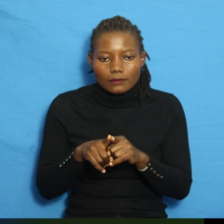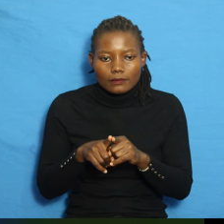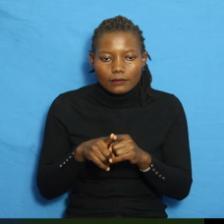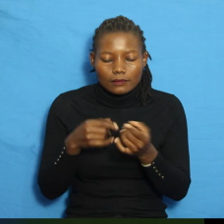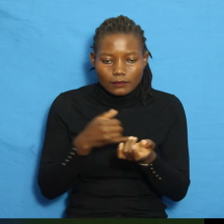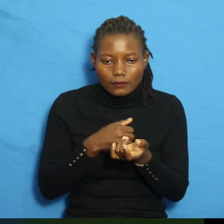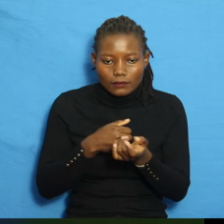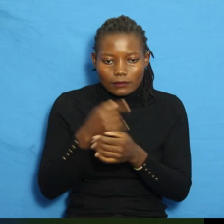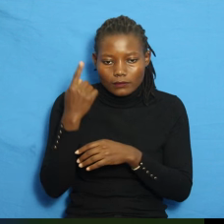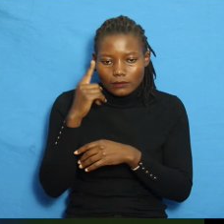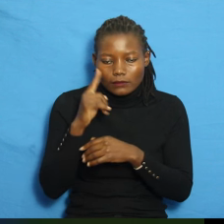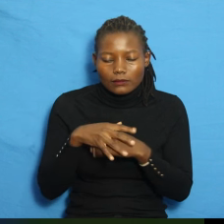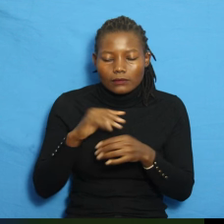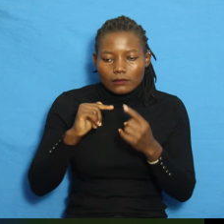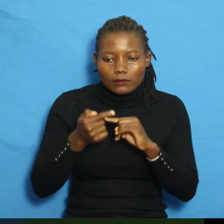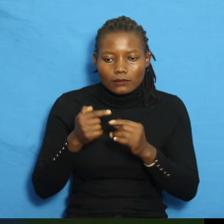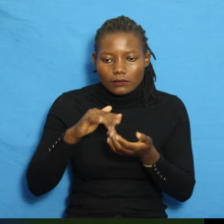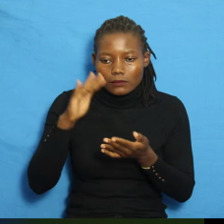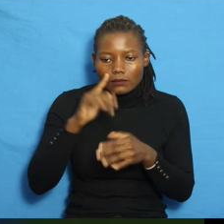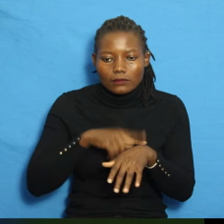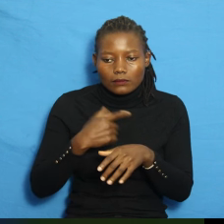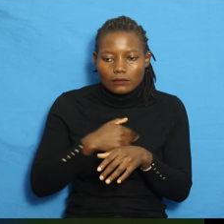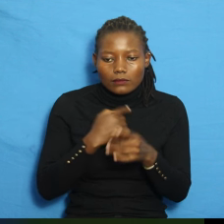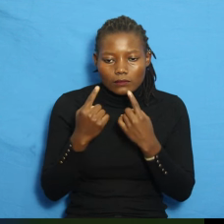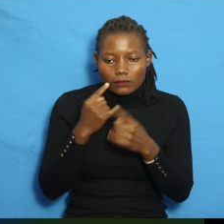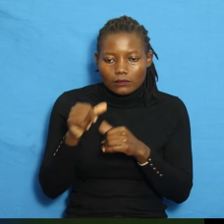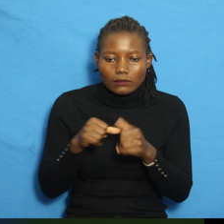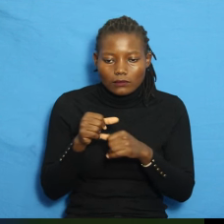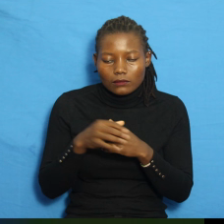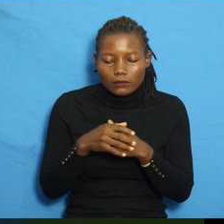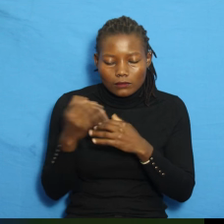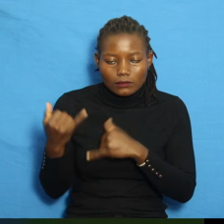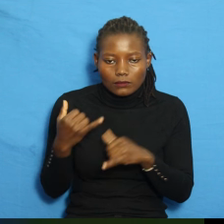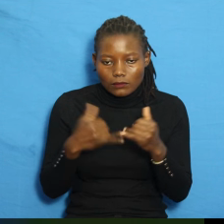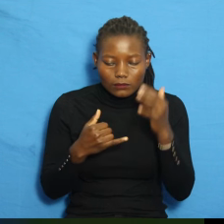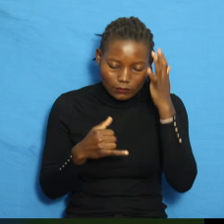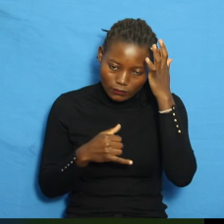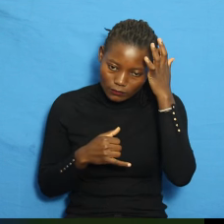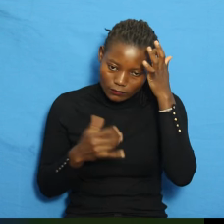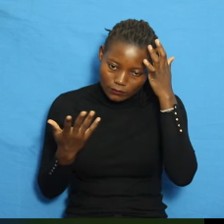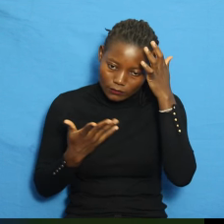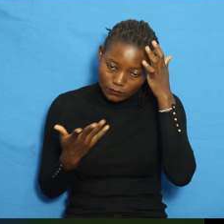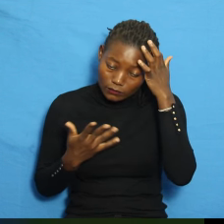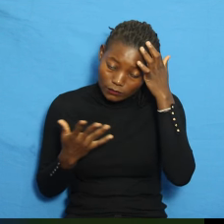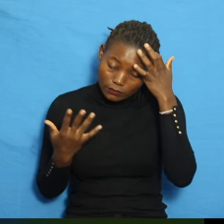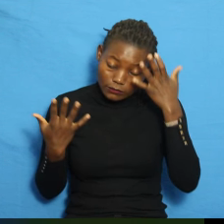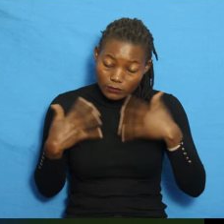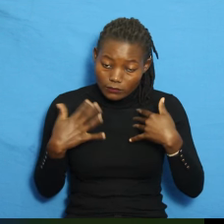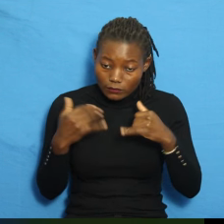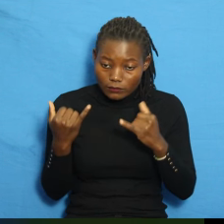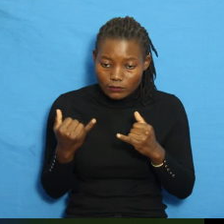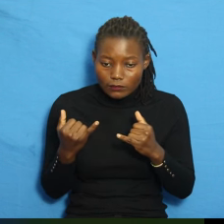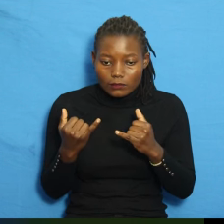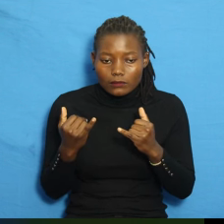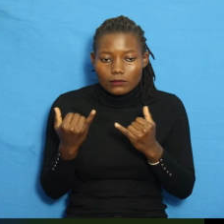injuries, especially when we are talking of return to play protocols where players have recovered from an injury